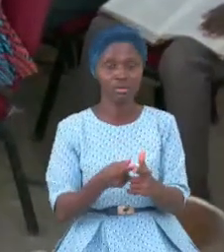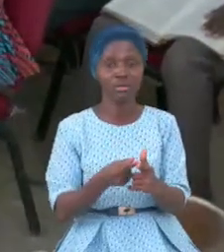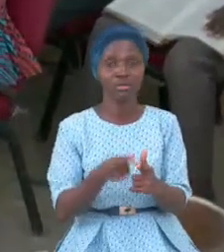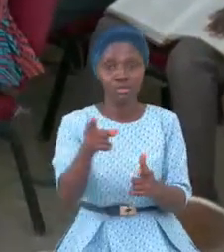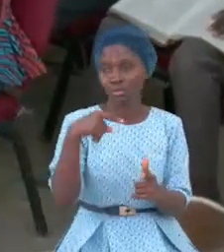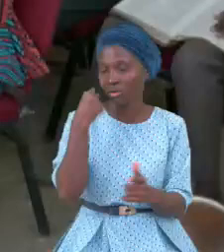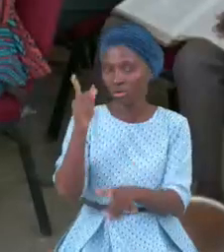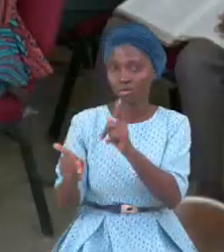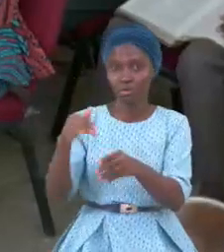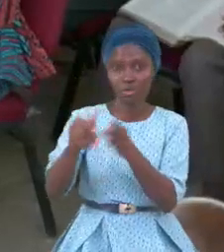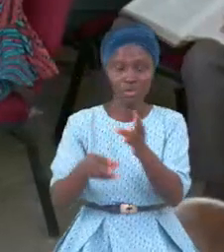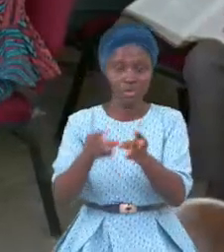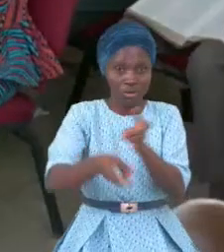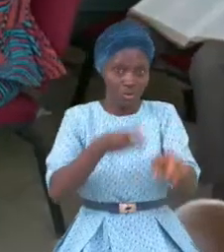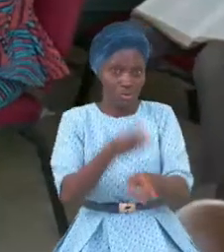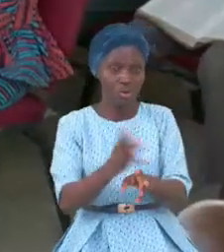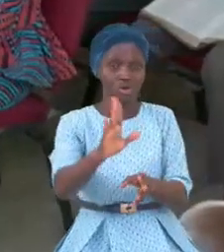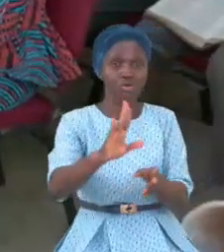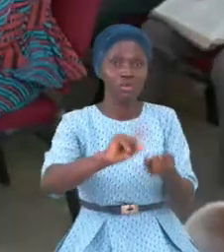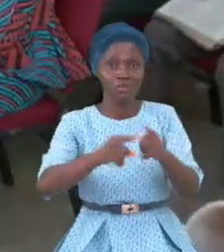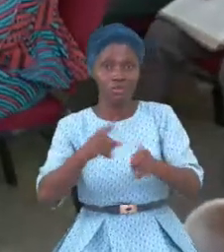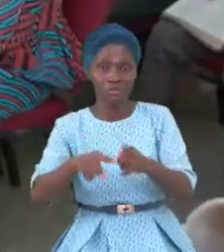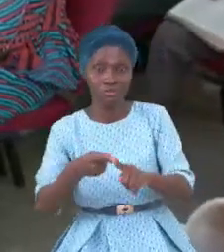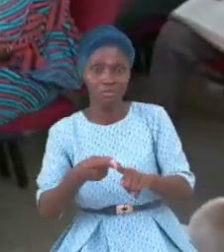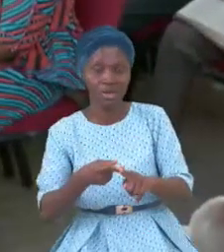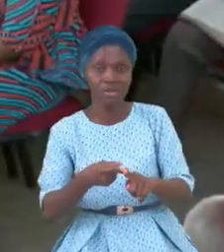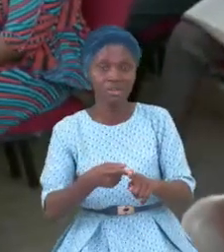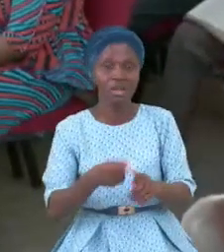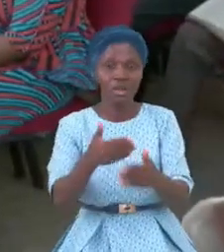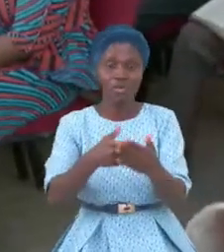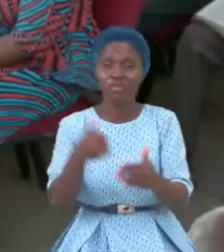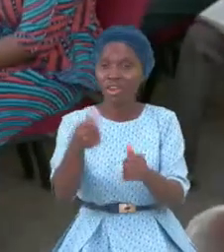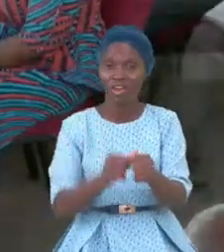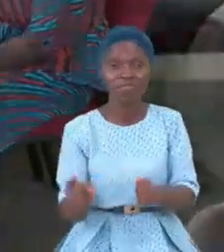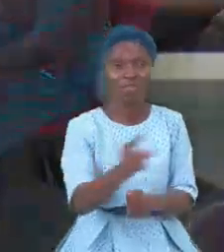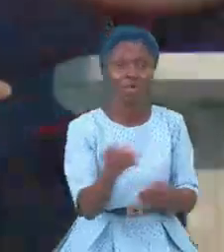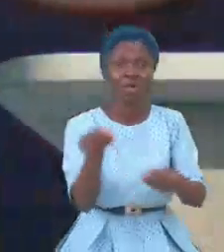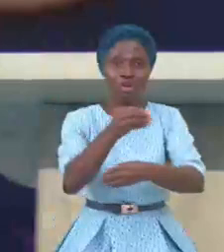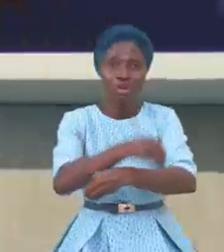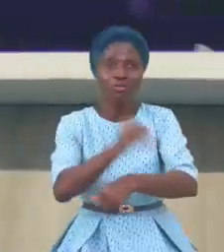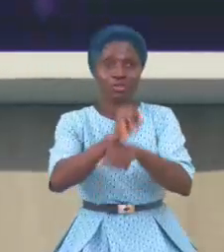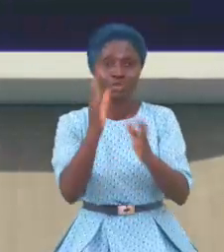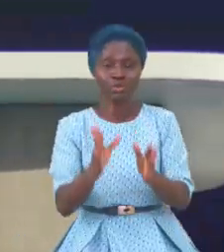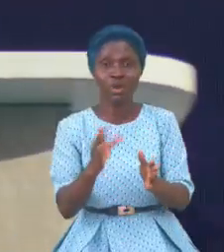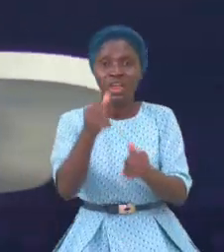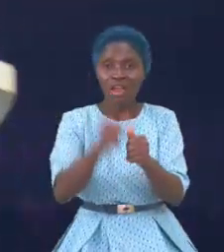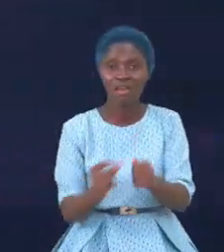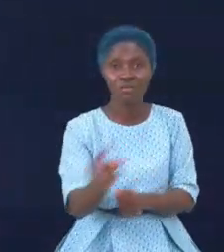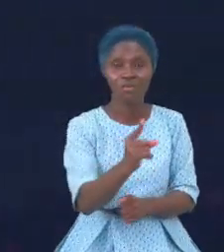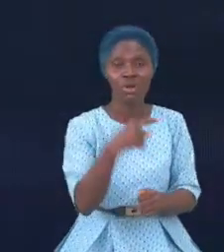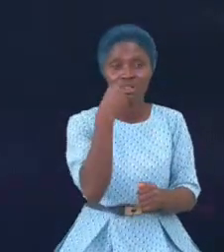your neighbors, your companions, before and everyone, office workers, everyone, and you tell